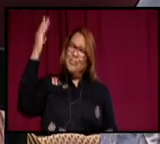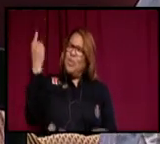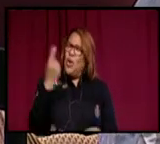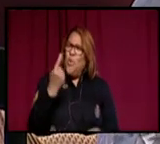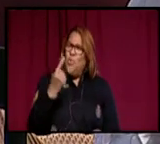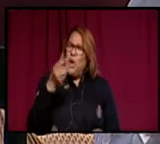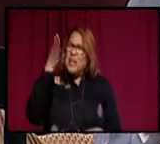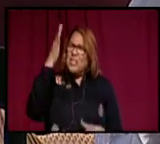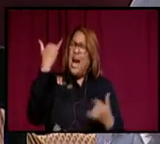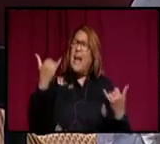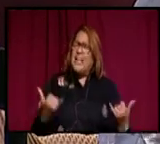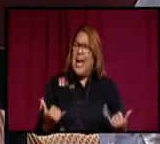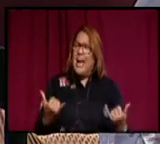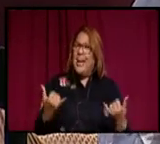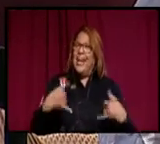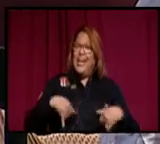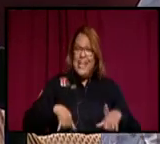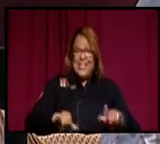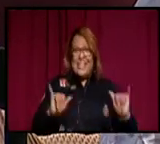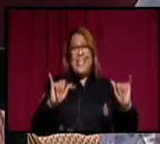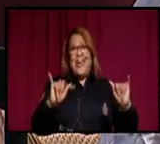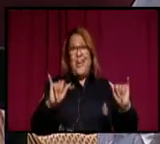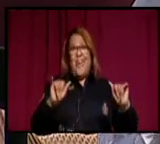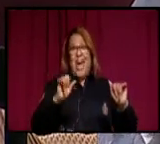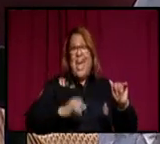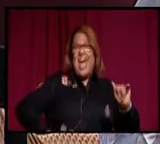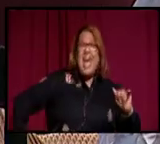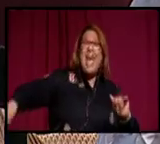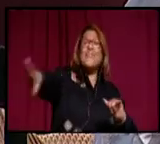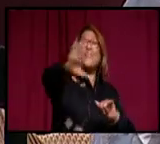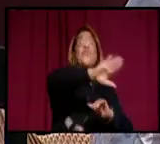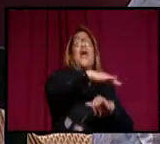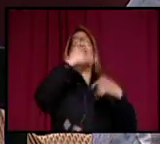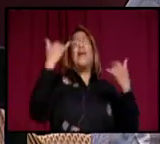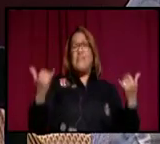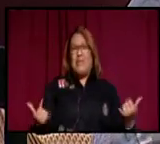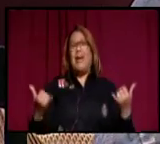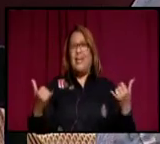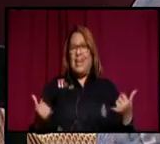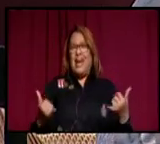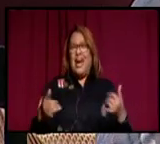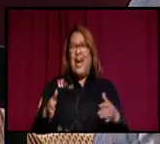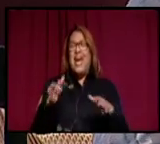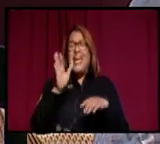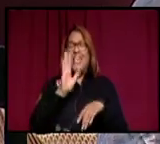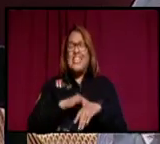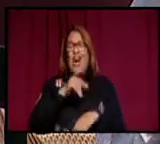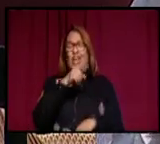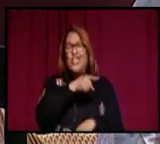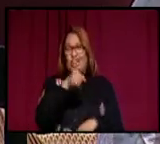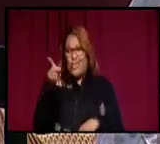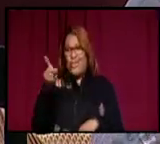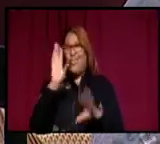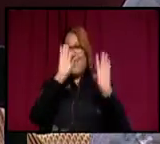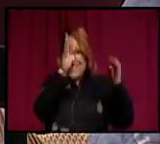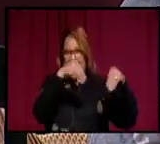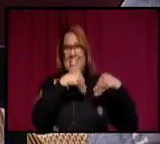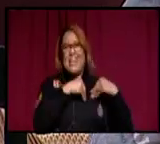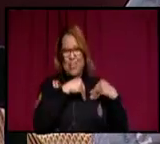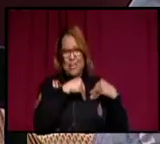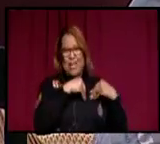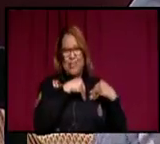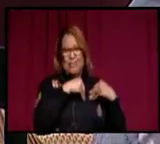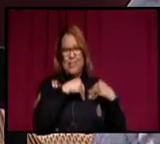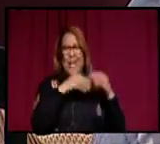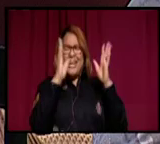is God now? He's still everywhere present at the same time, but he's calling on you to come to him. He's gotten